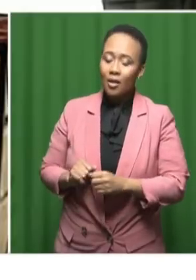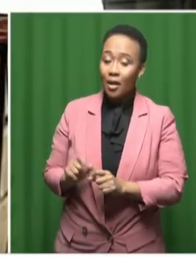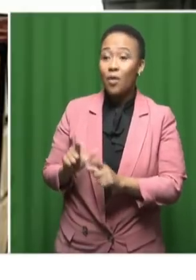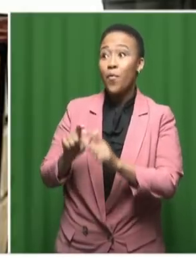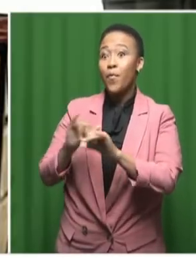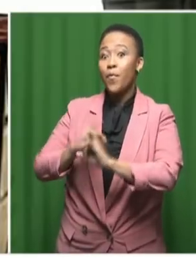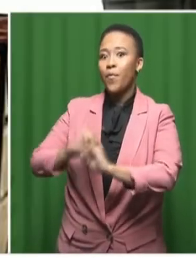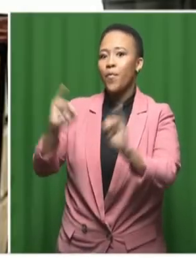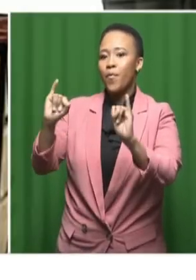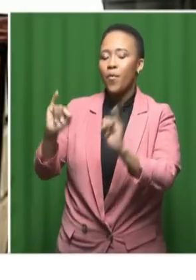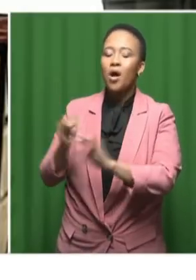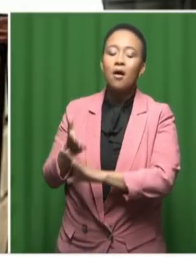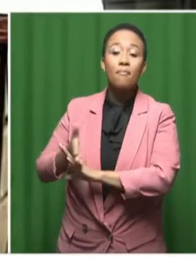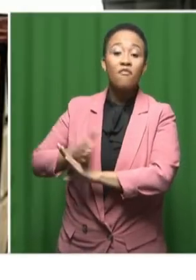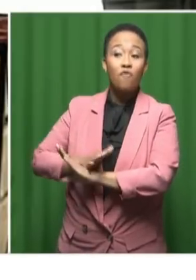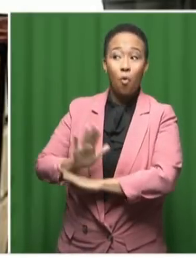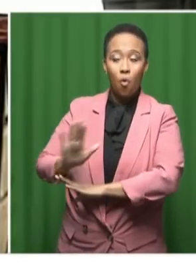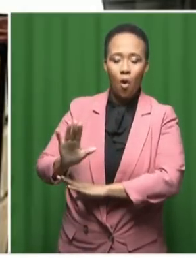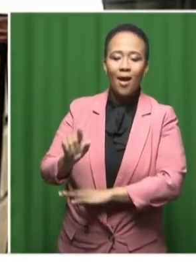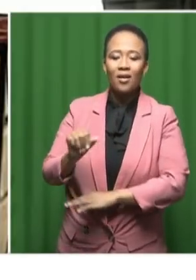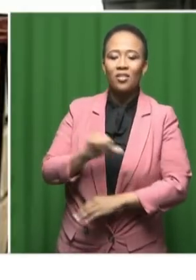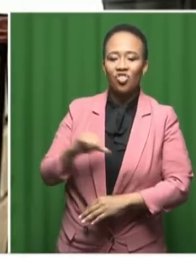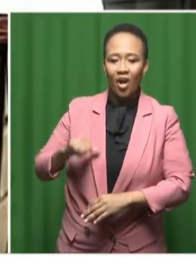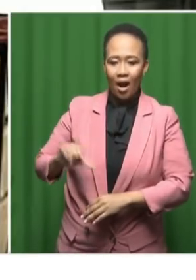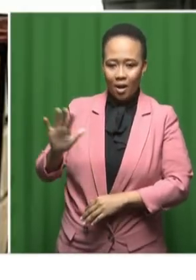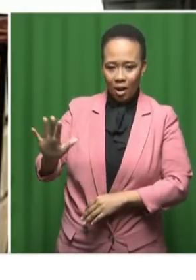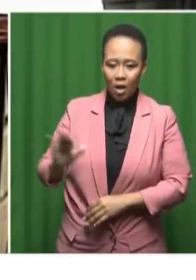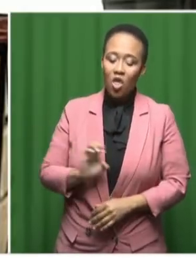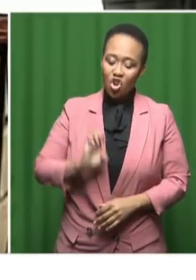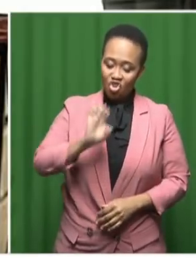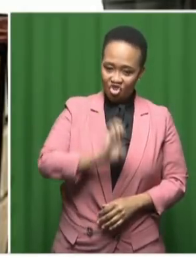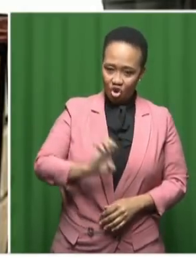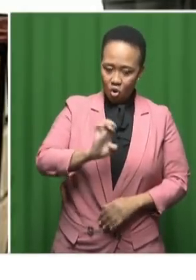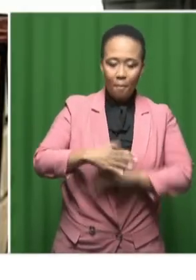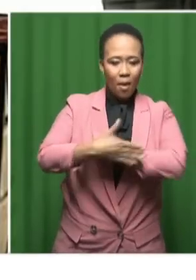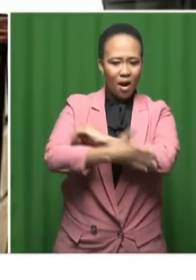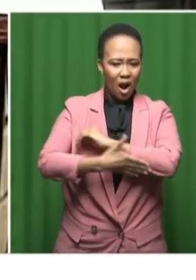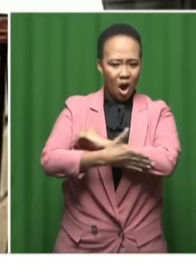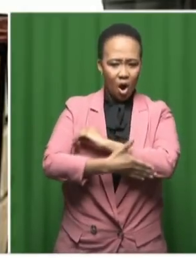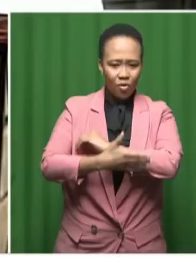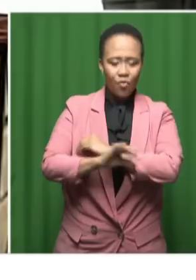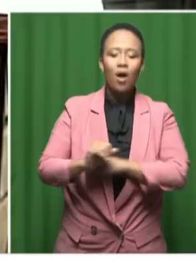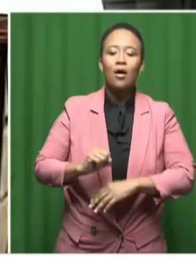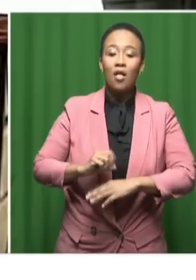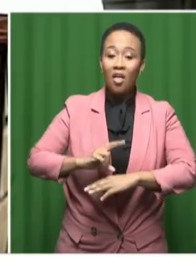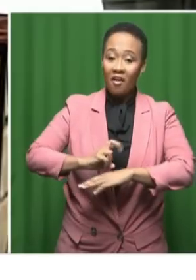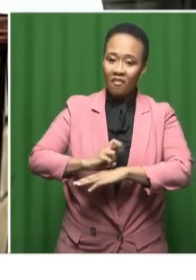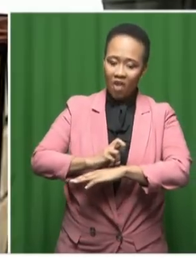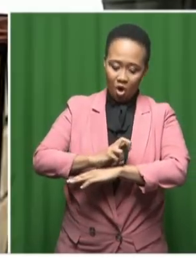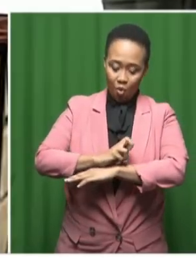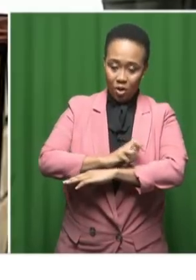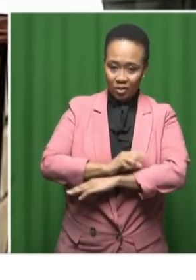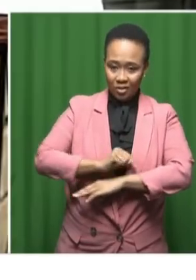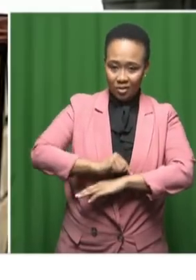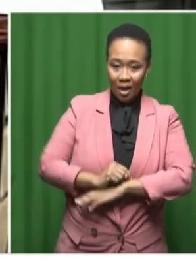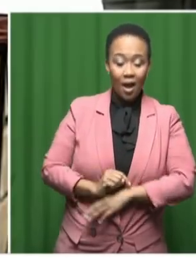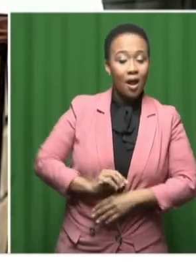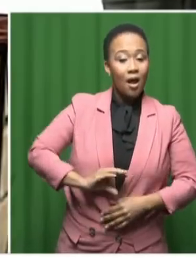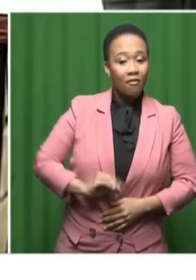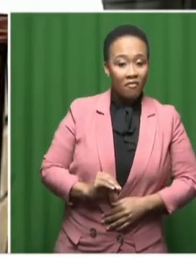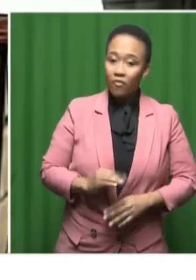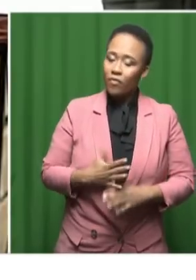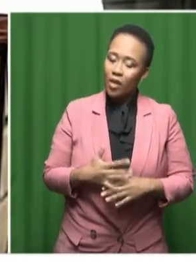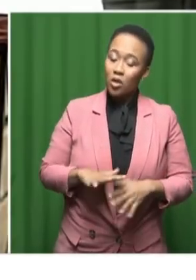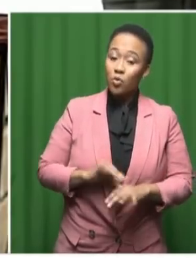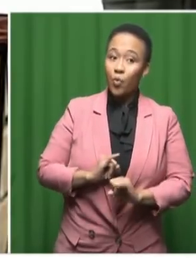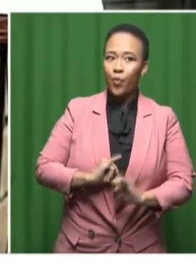happened in Italy. We saw how in European countries, this virus was a havoc for people who did not have immune